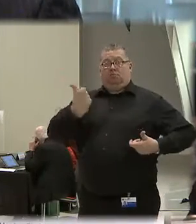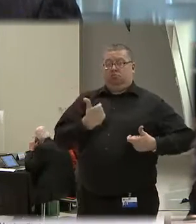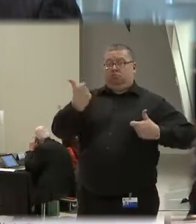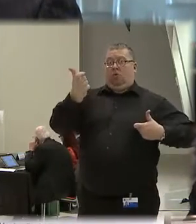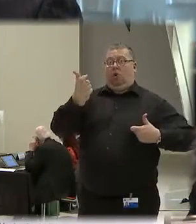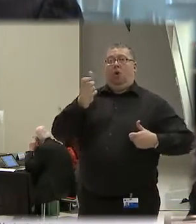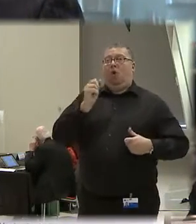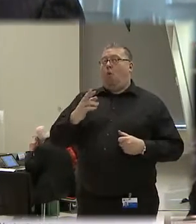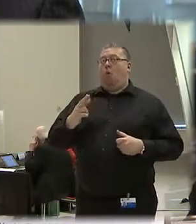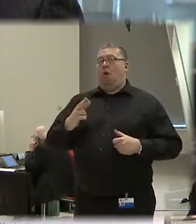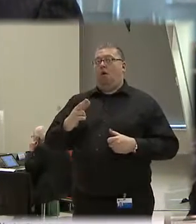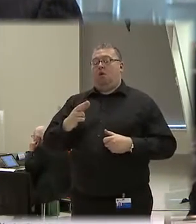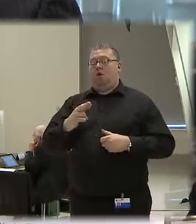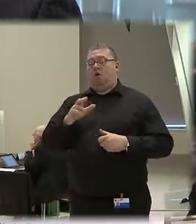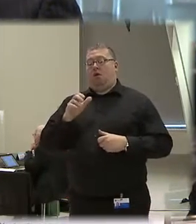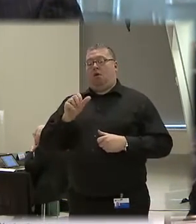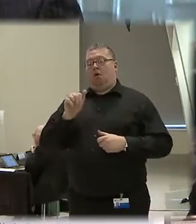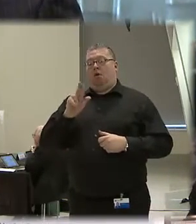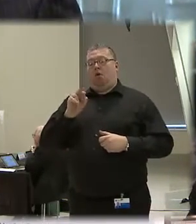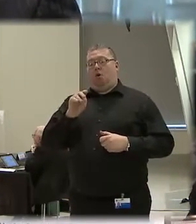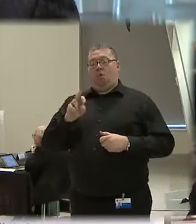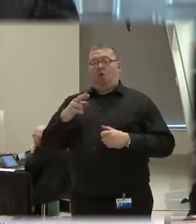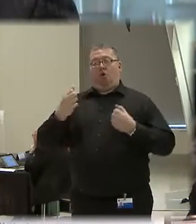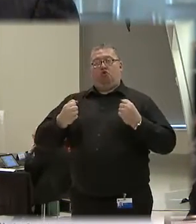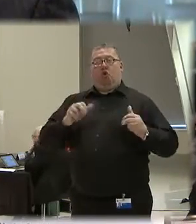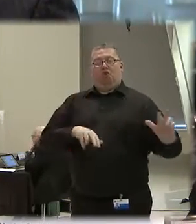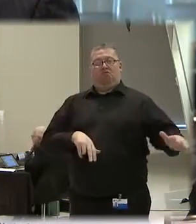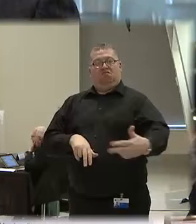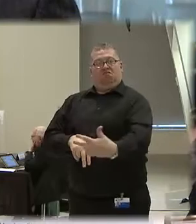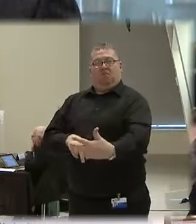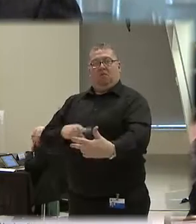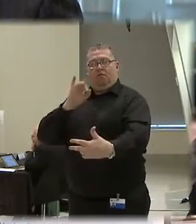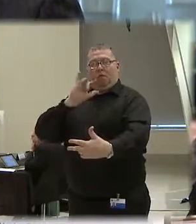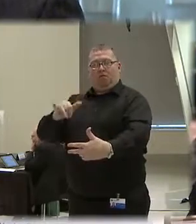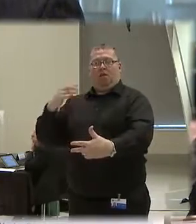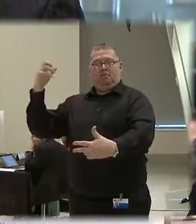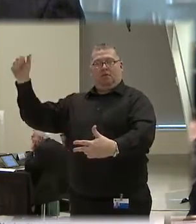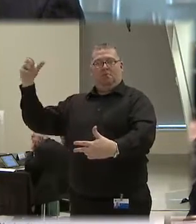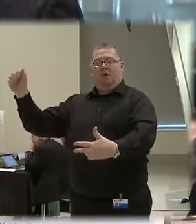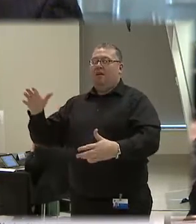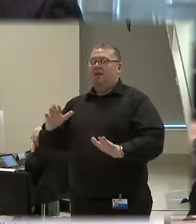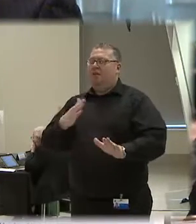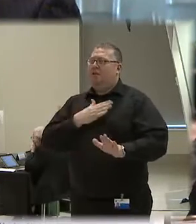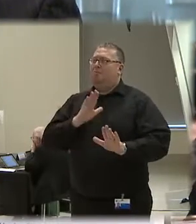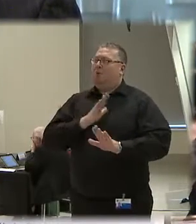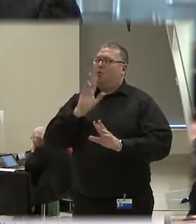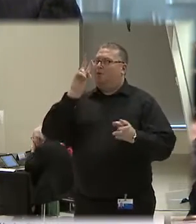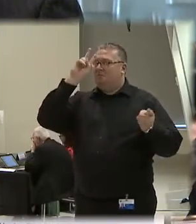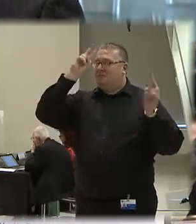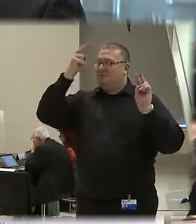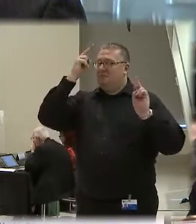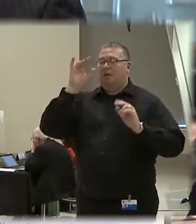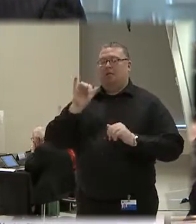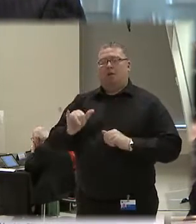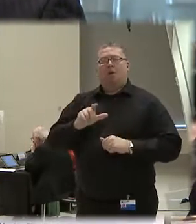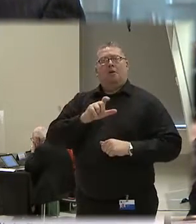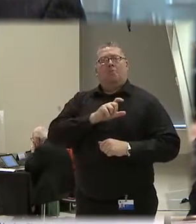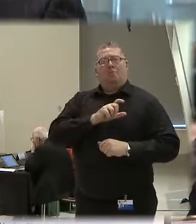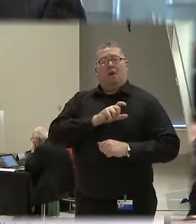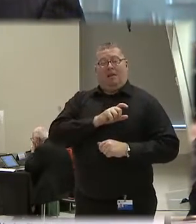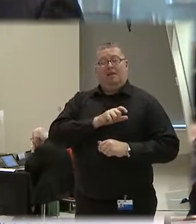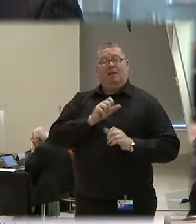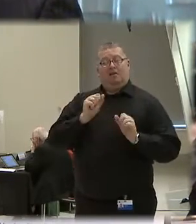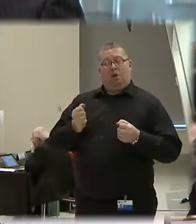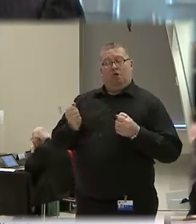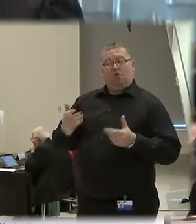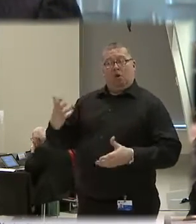armored car to be on the front lines of a demonstration. Because make no mistake about it, the police can turn